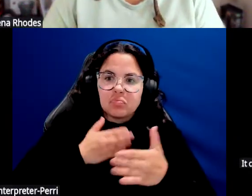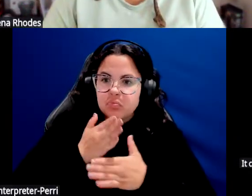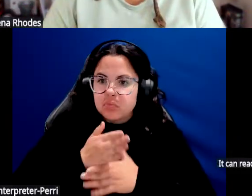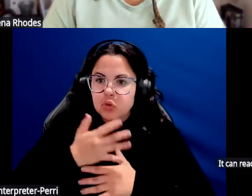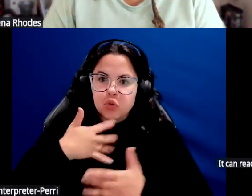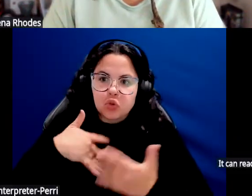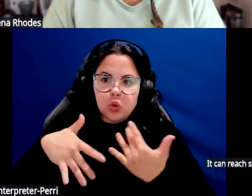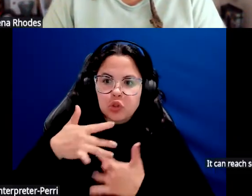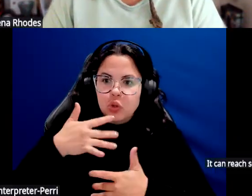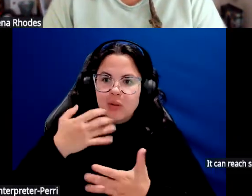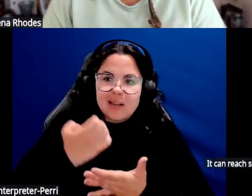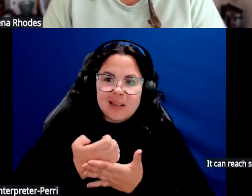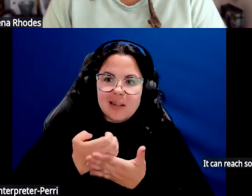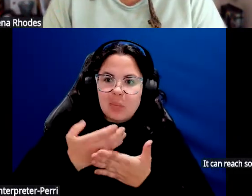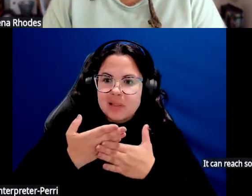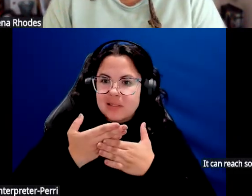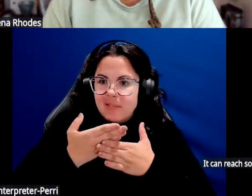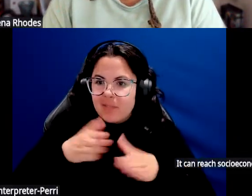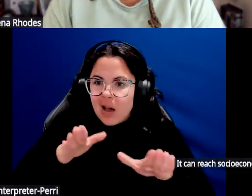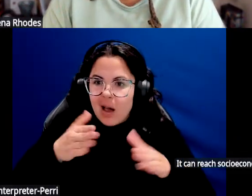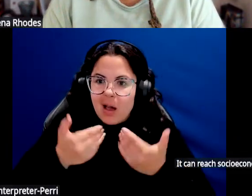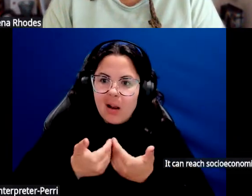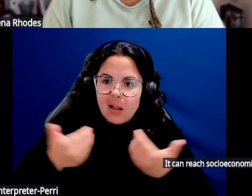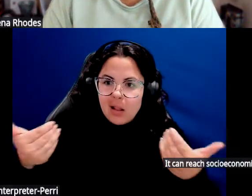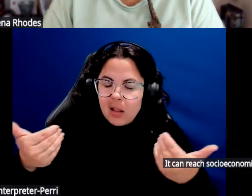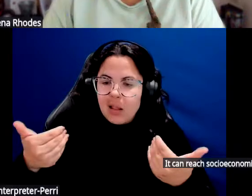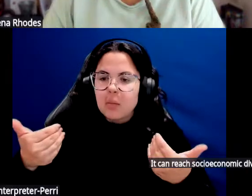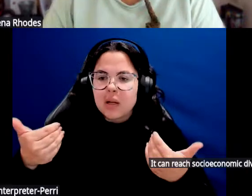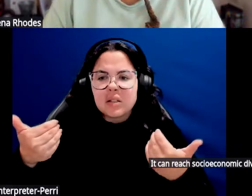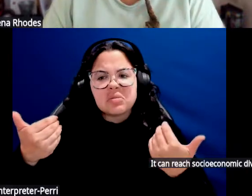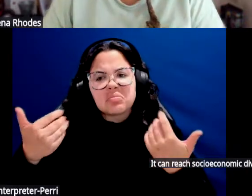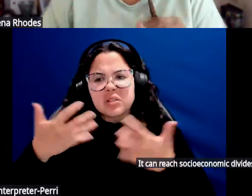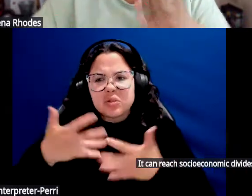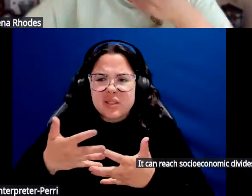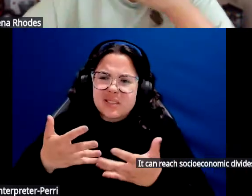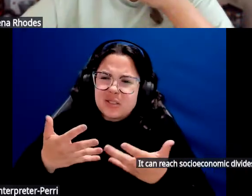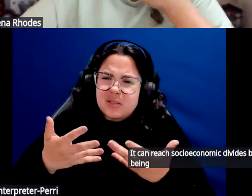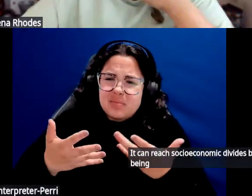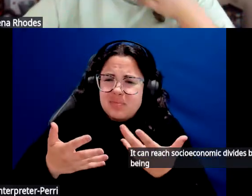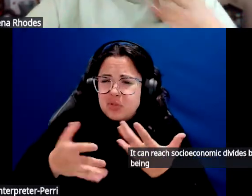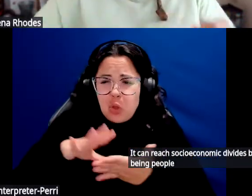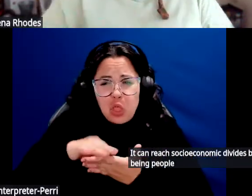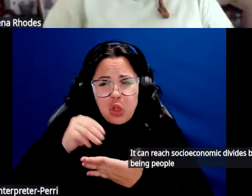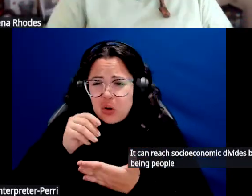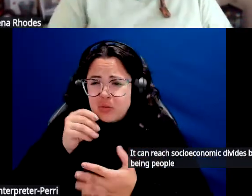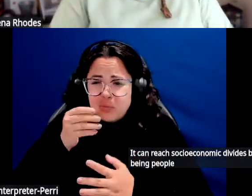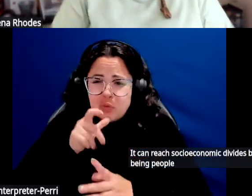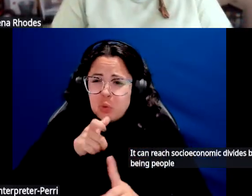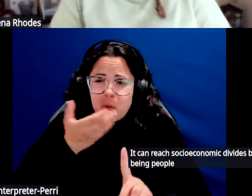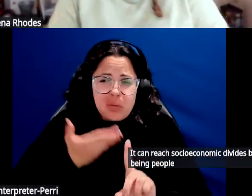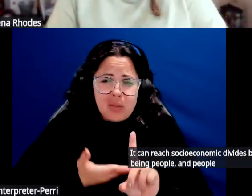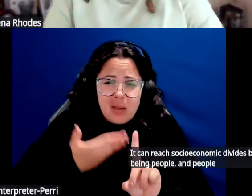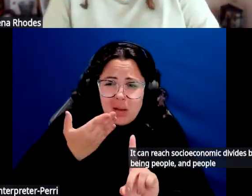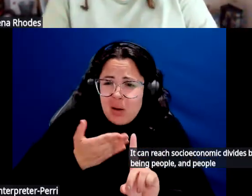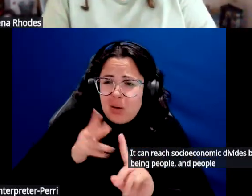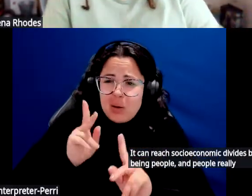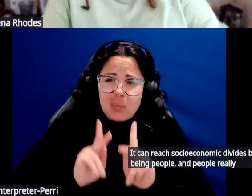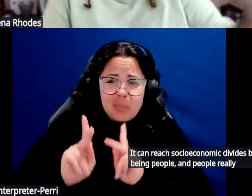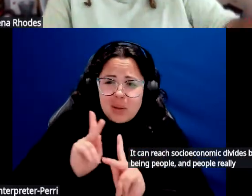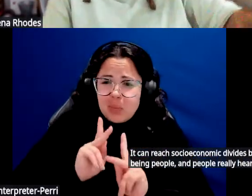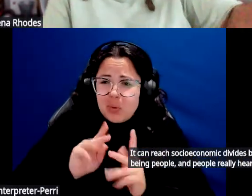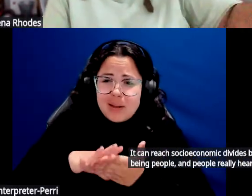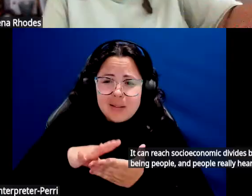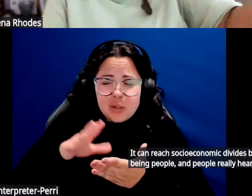socioeconomic divides because it boils things down to people just being people, and people really hearing